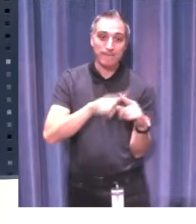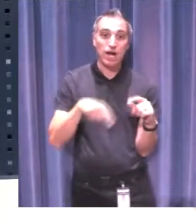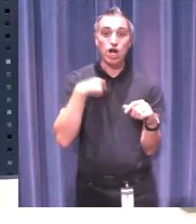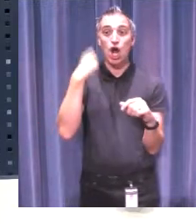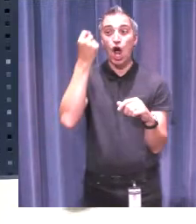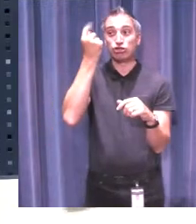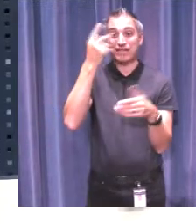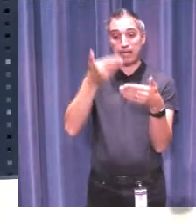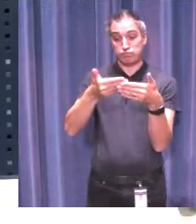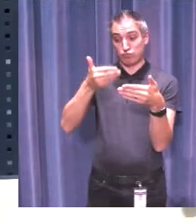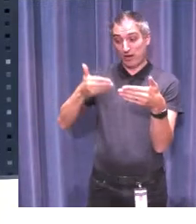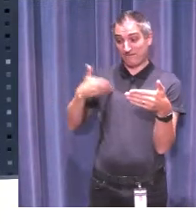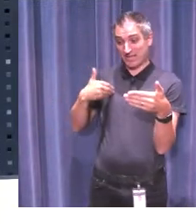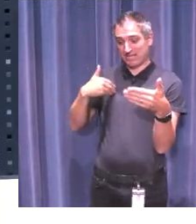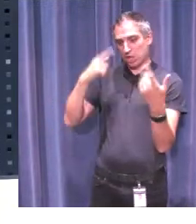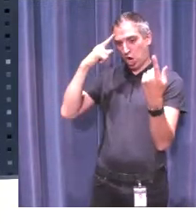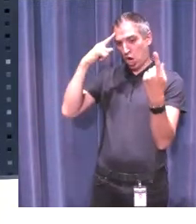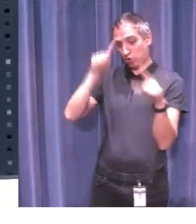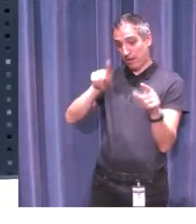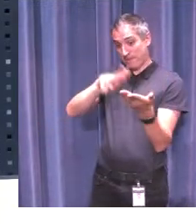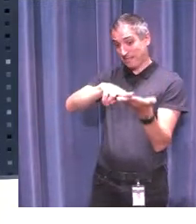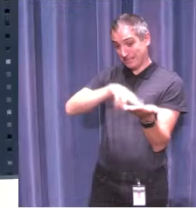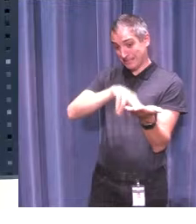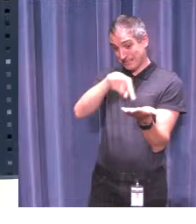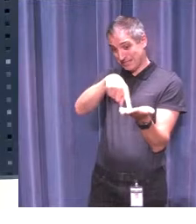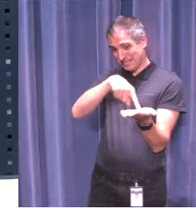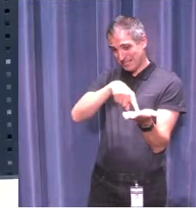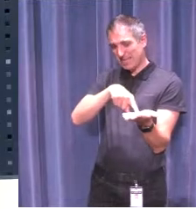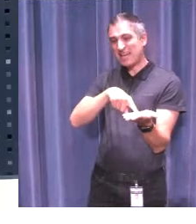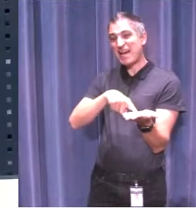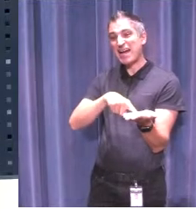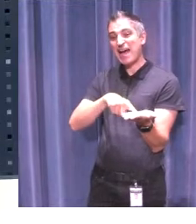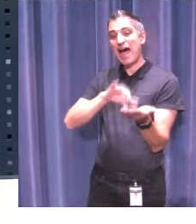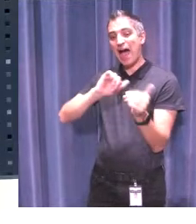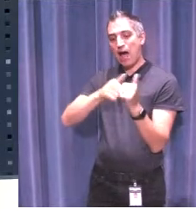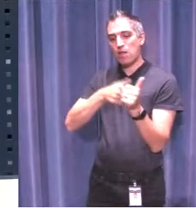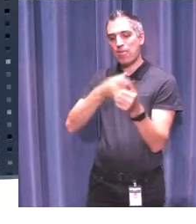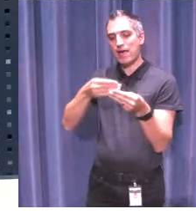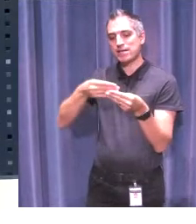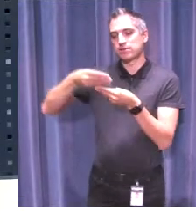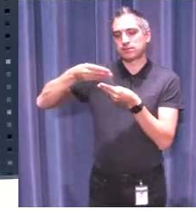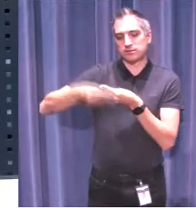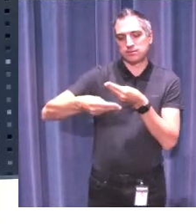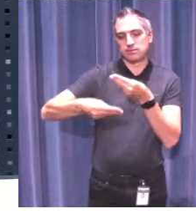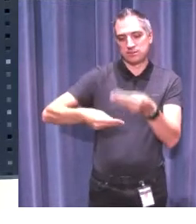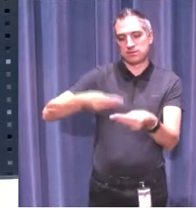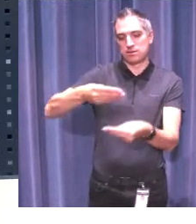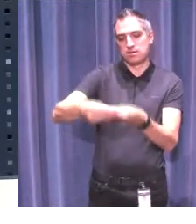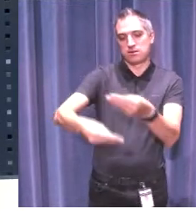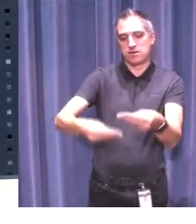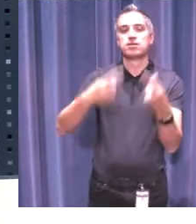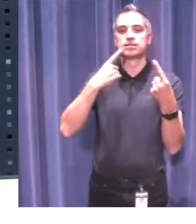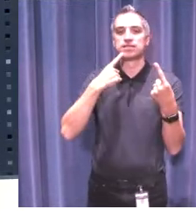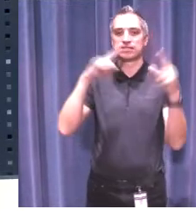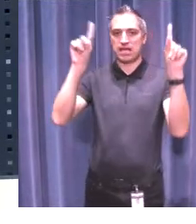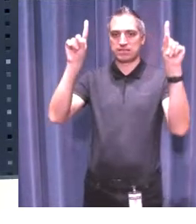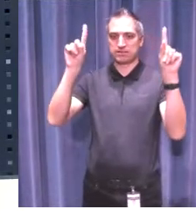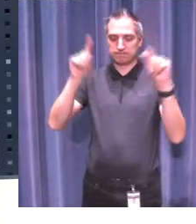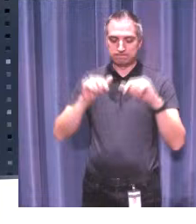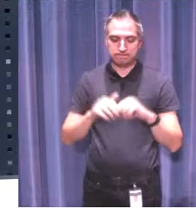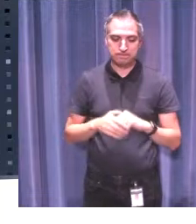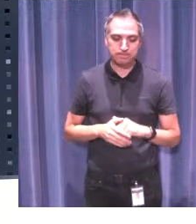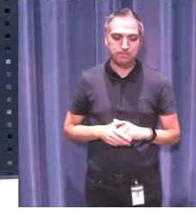previous agreements and how these agreements kind of are successively reached. And so I've